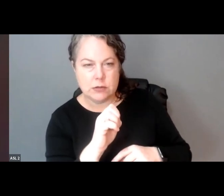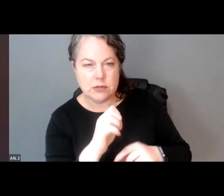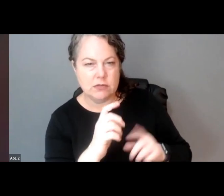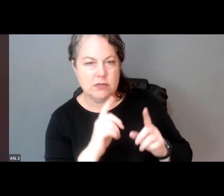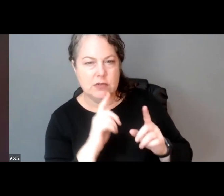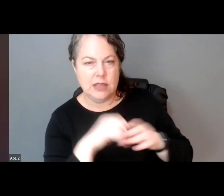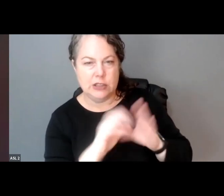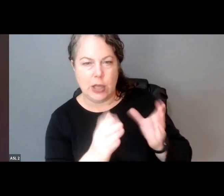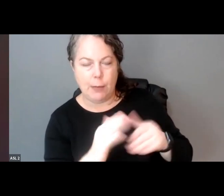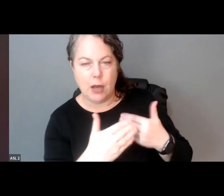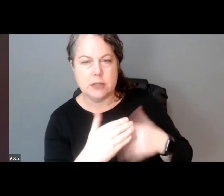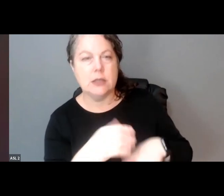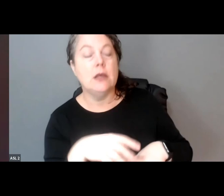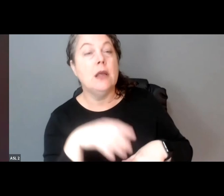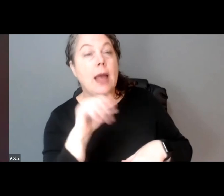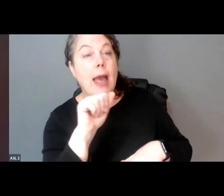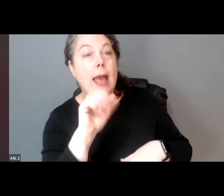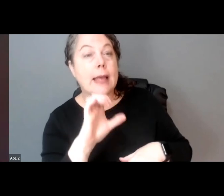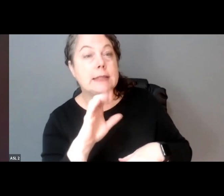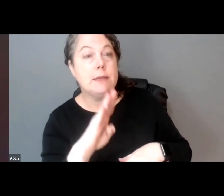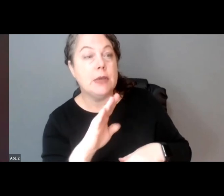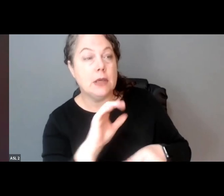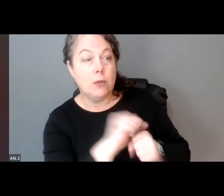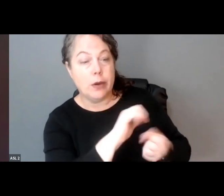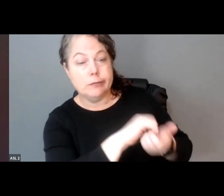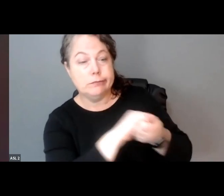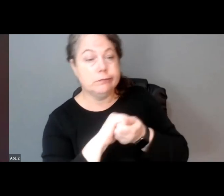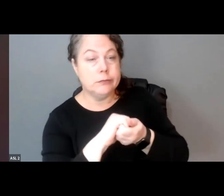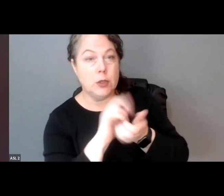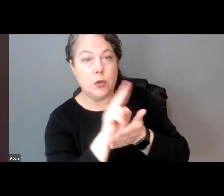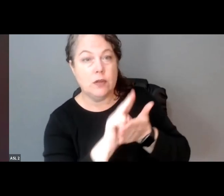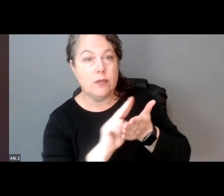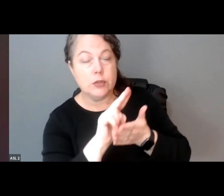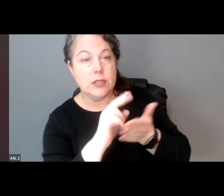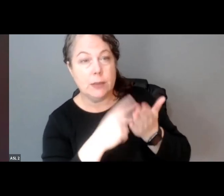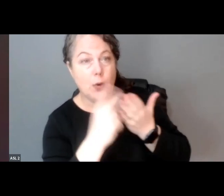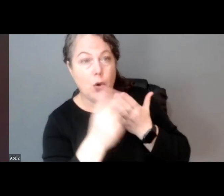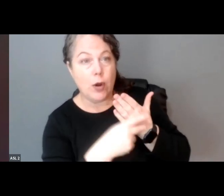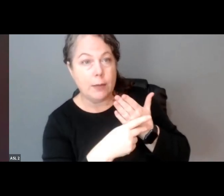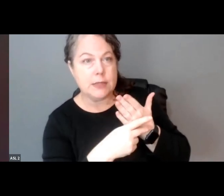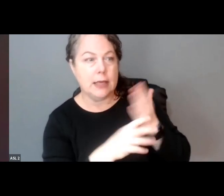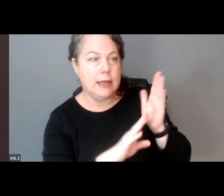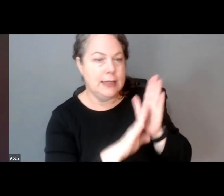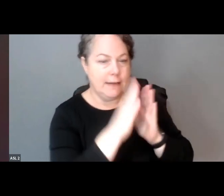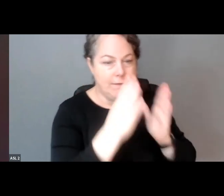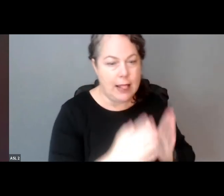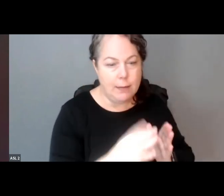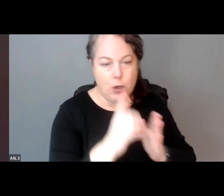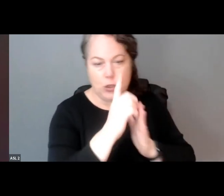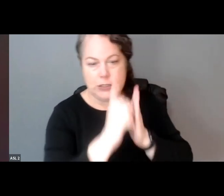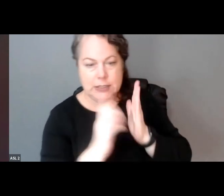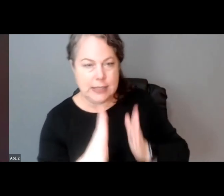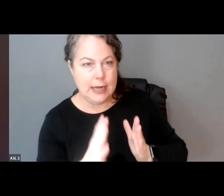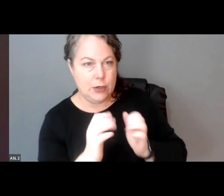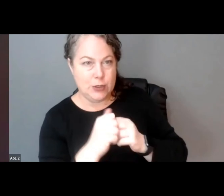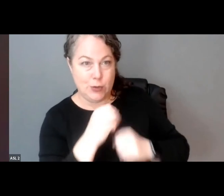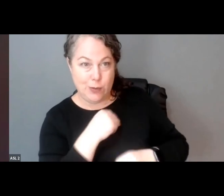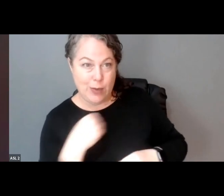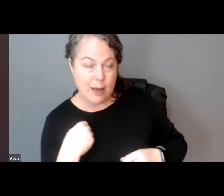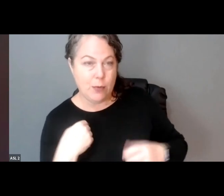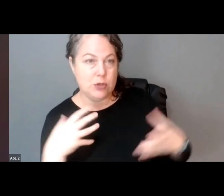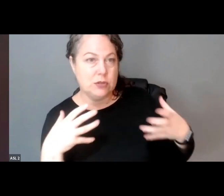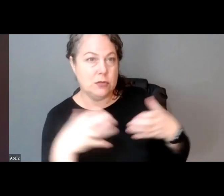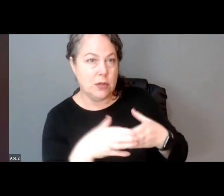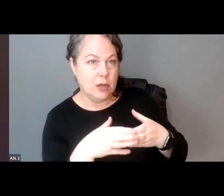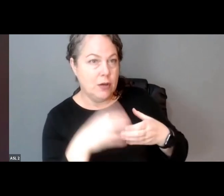does ACB do any work with university programs, pairing developers and designers with members to get the